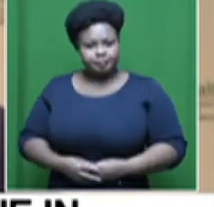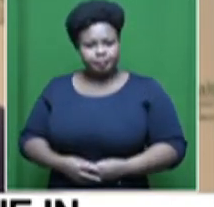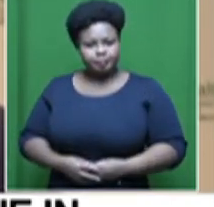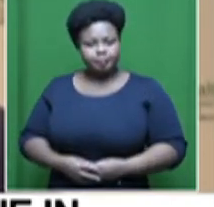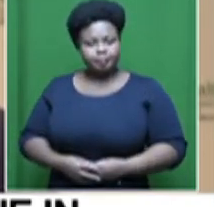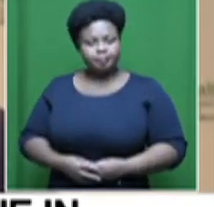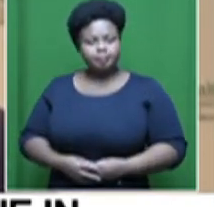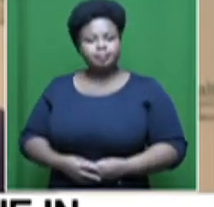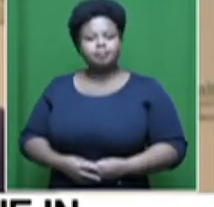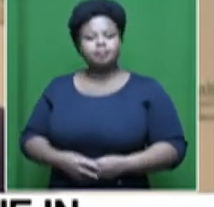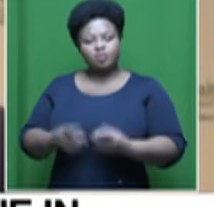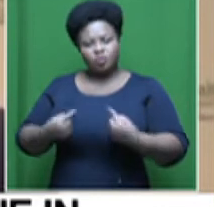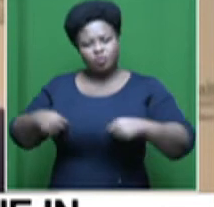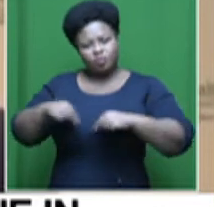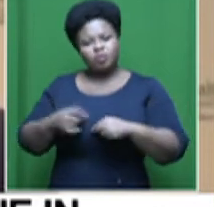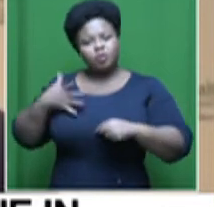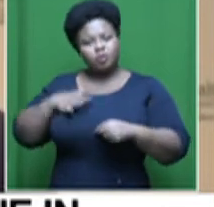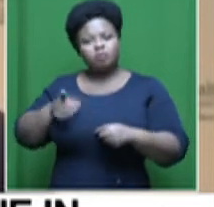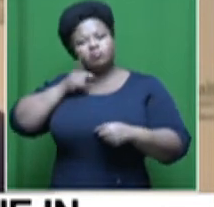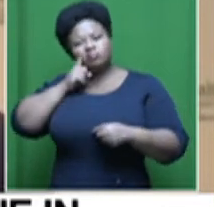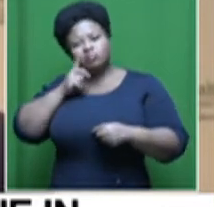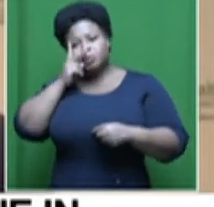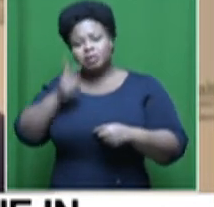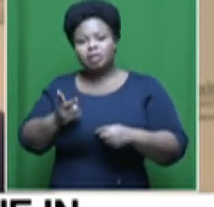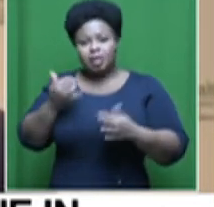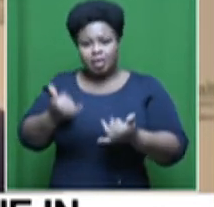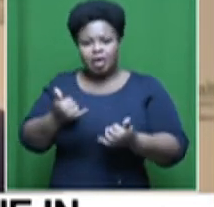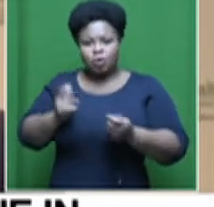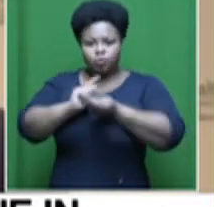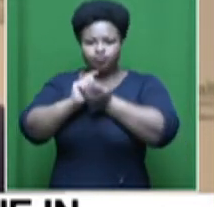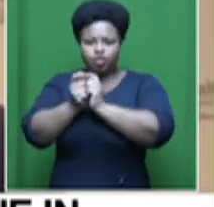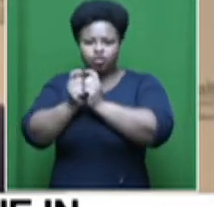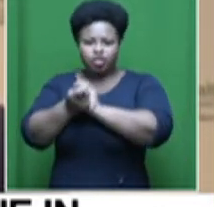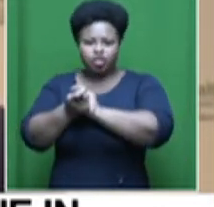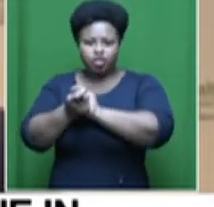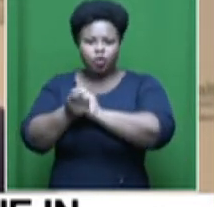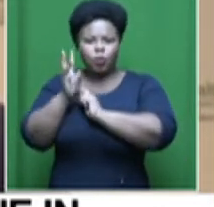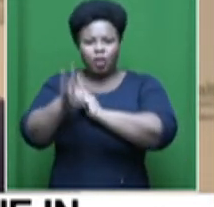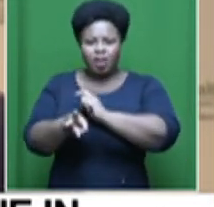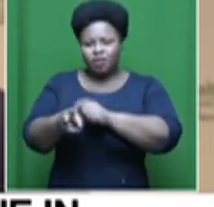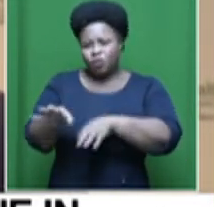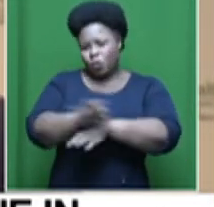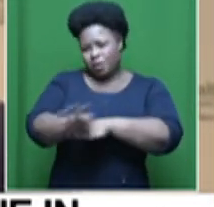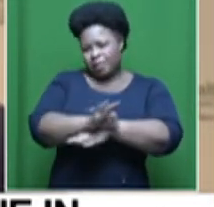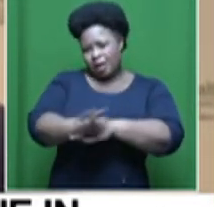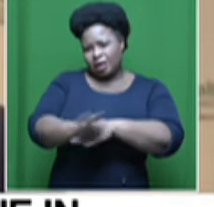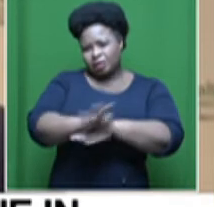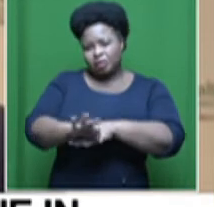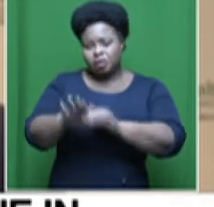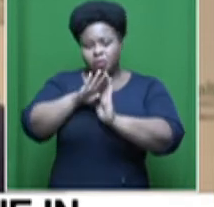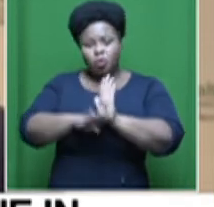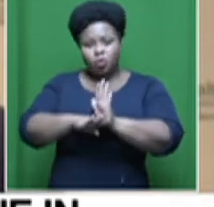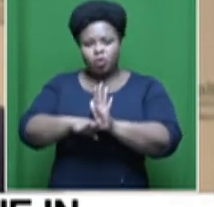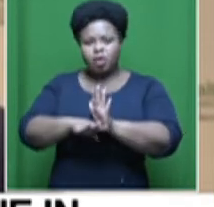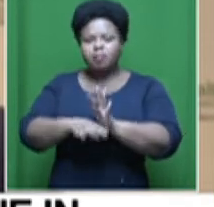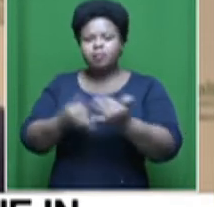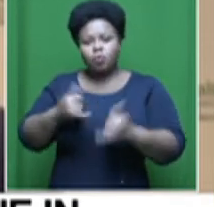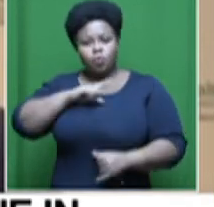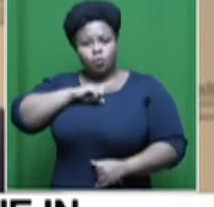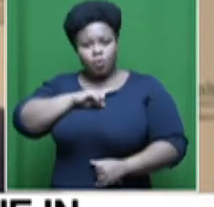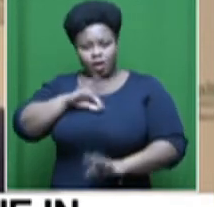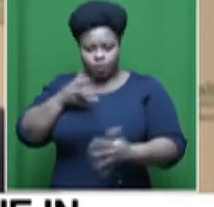the policy point of view, as to how we're going to be adjusting certain of the plans and programs that we have in place in order to be able